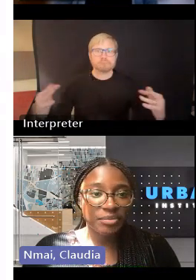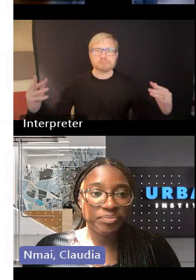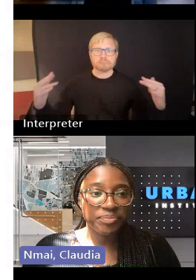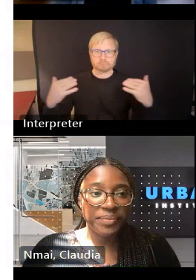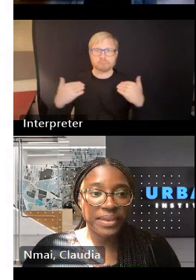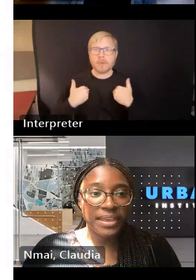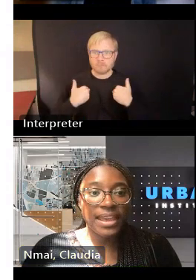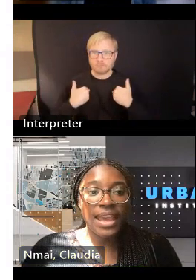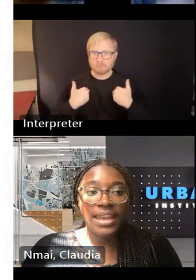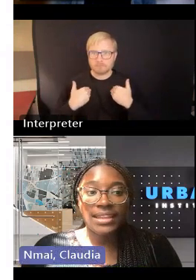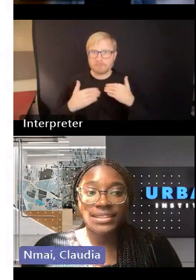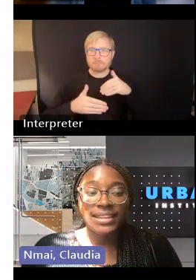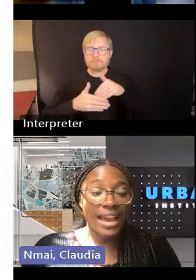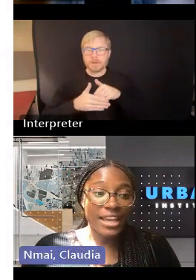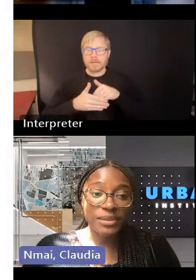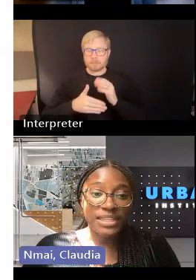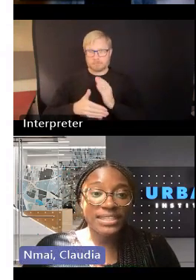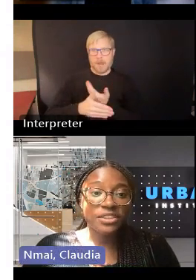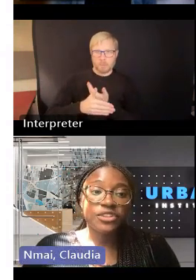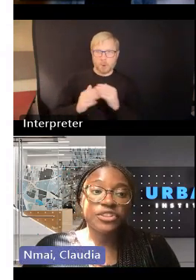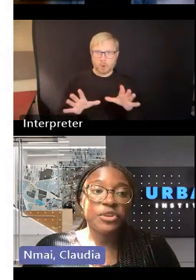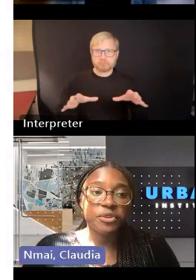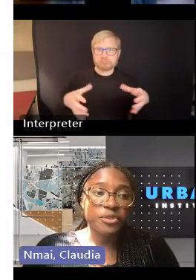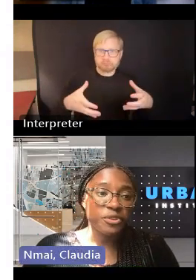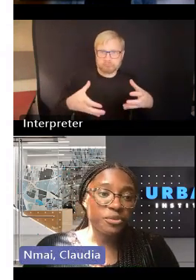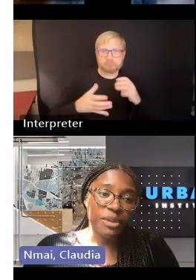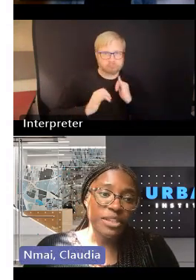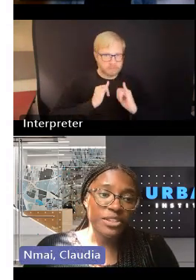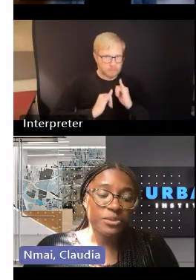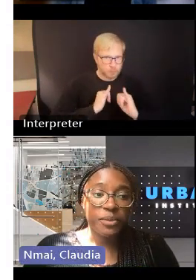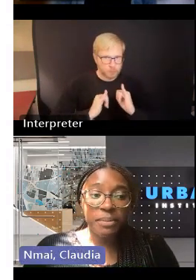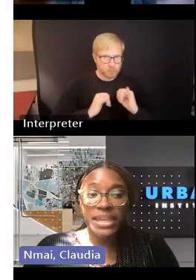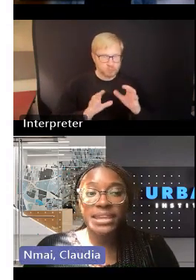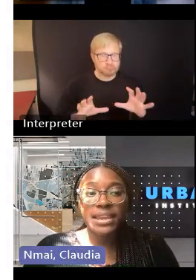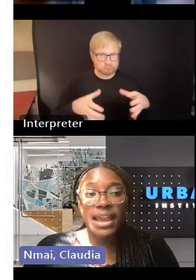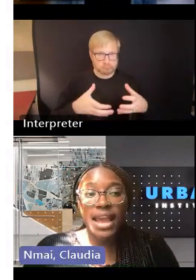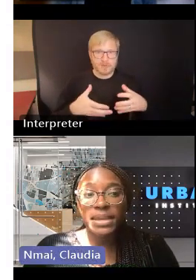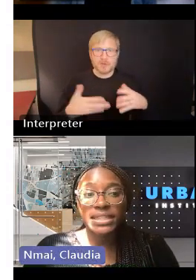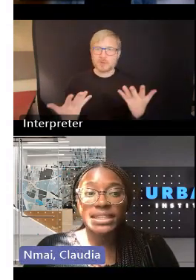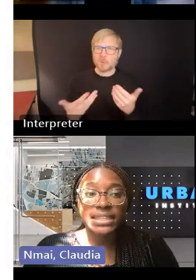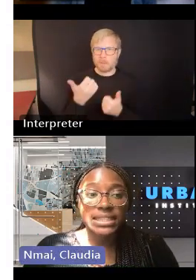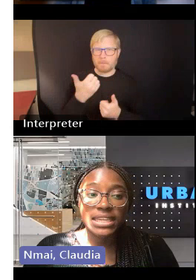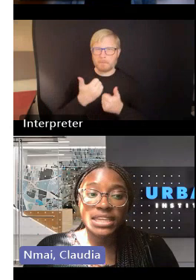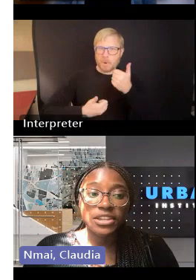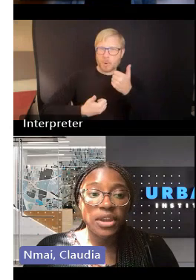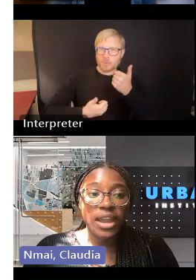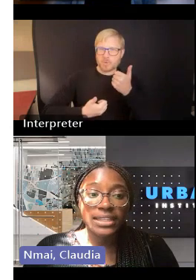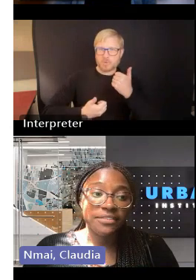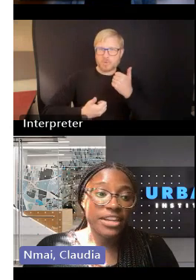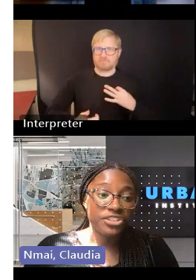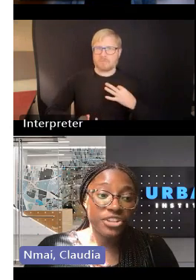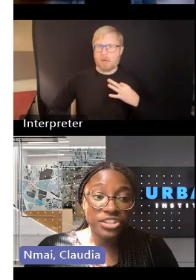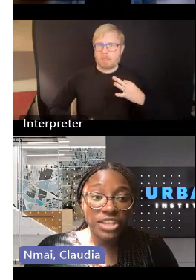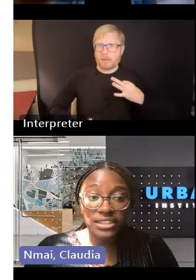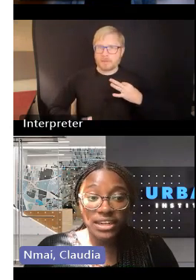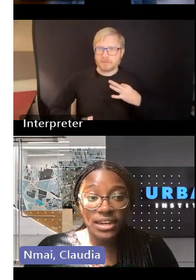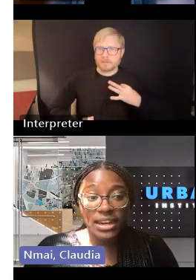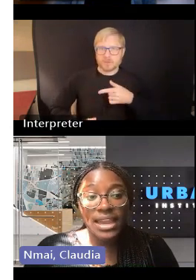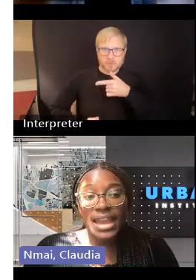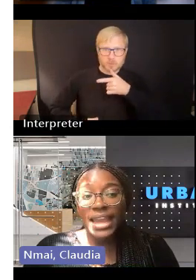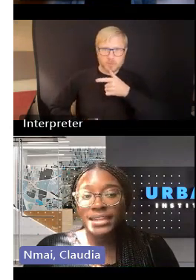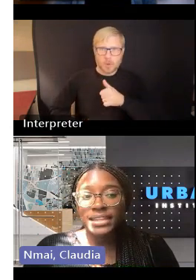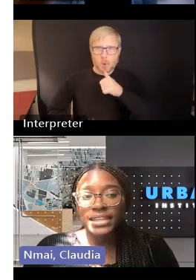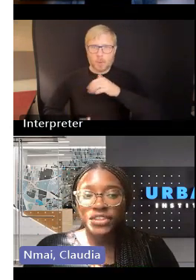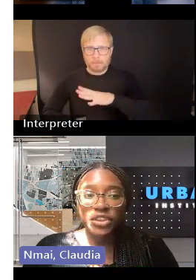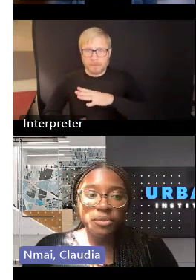slide. And yeah, as we can see also, most respondents were women, and 16 identified as